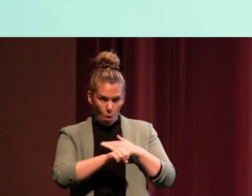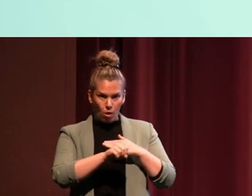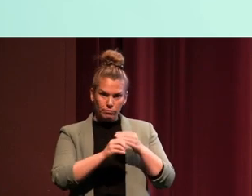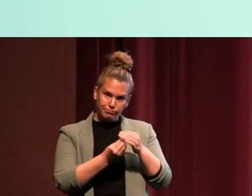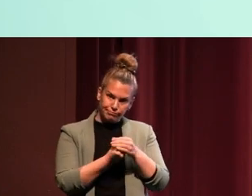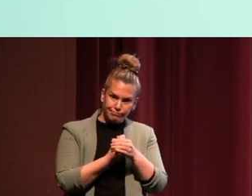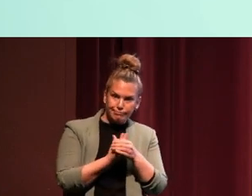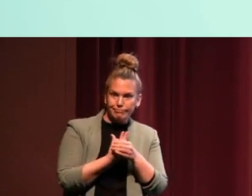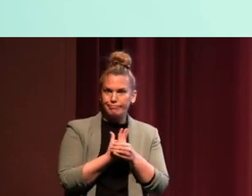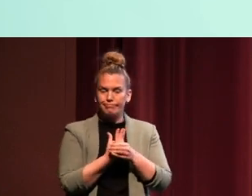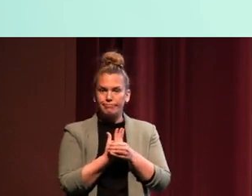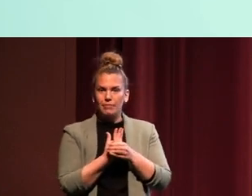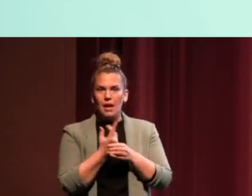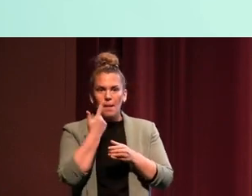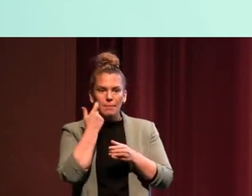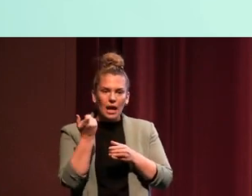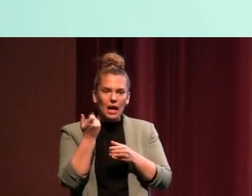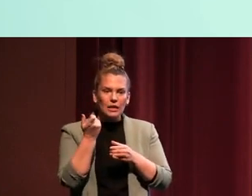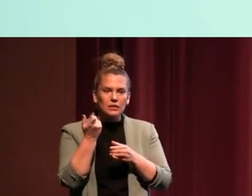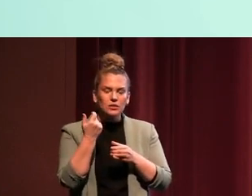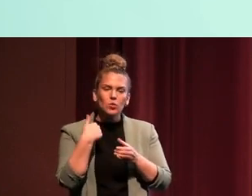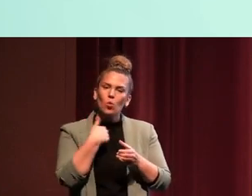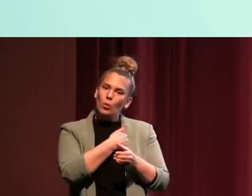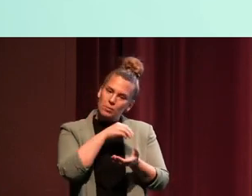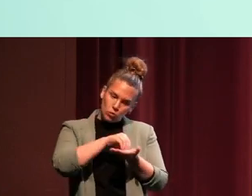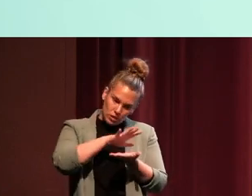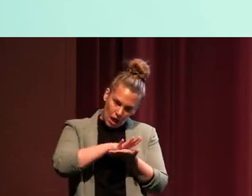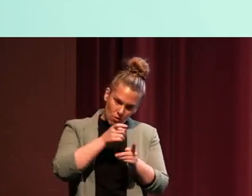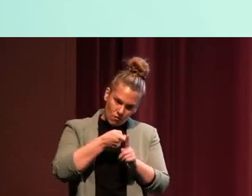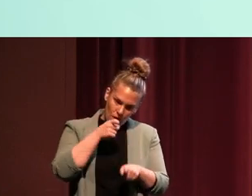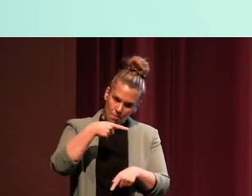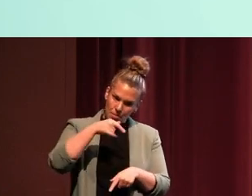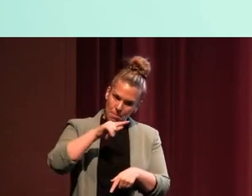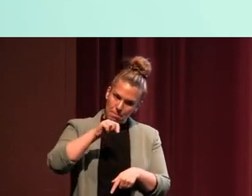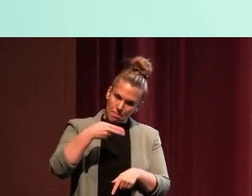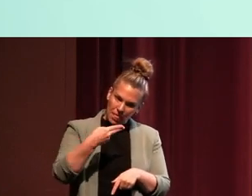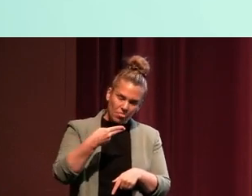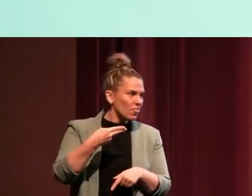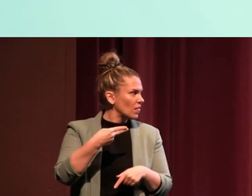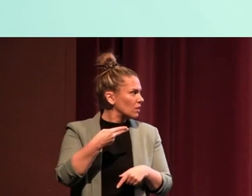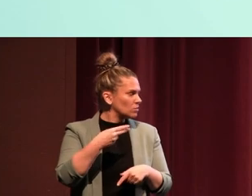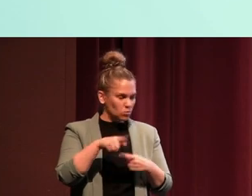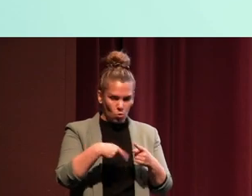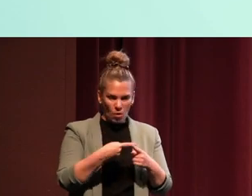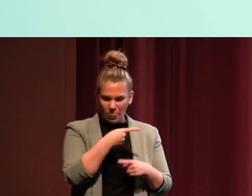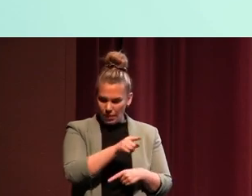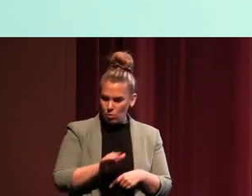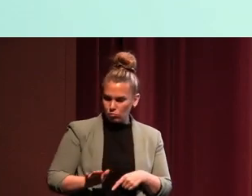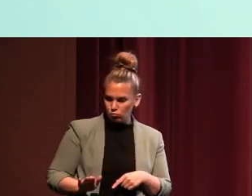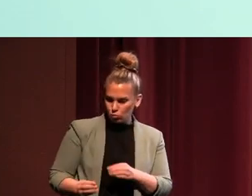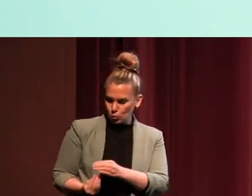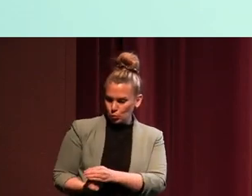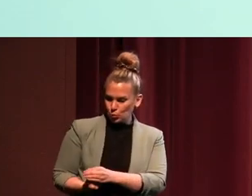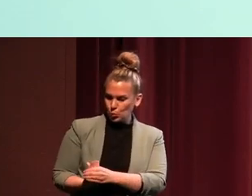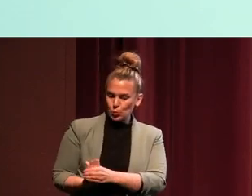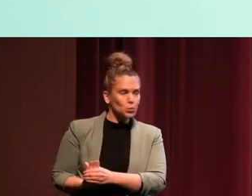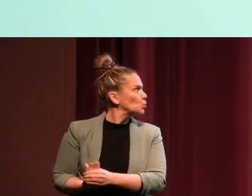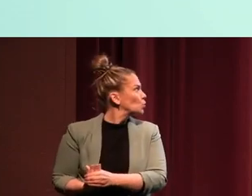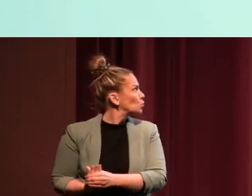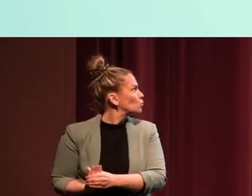cored them to the pith, to the center of the tree, when they were just about that tall.